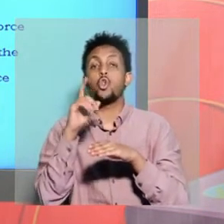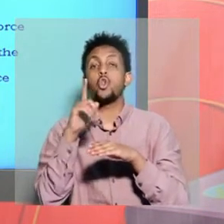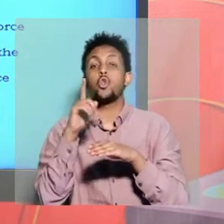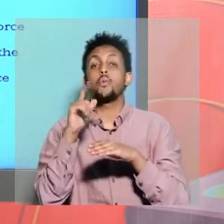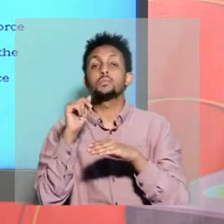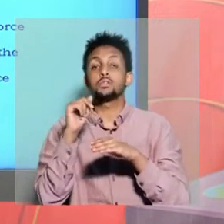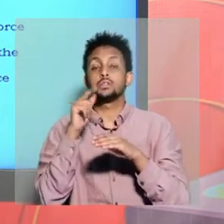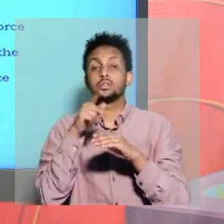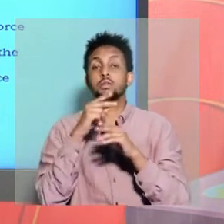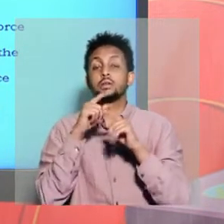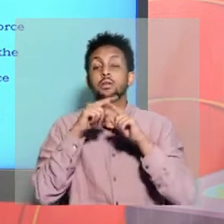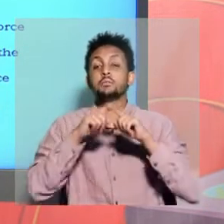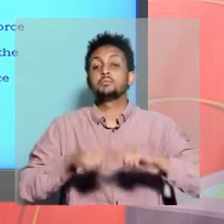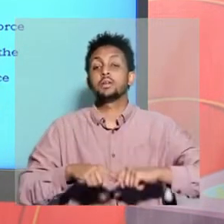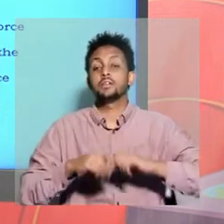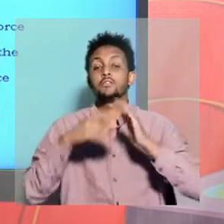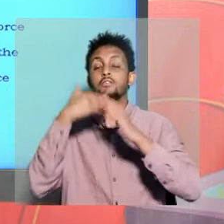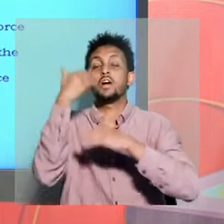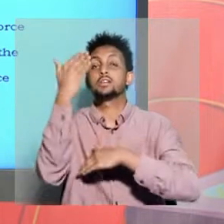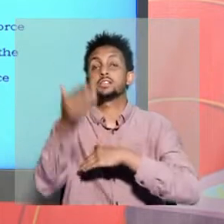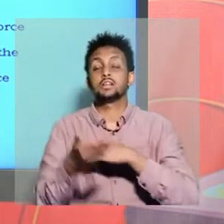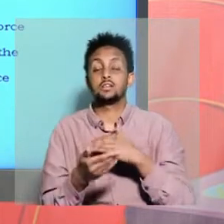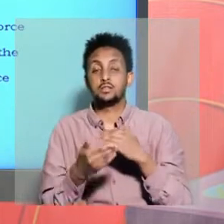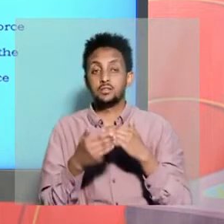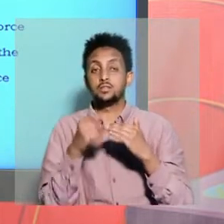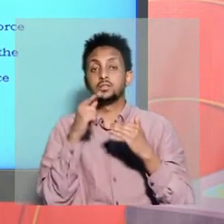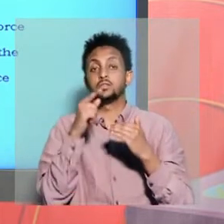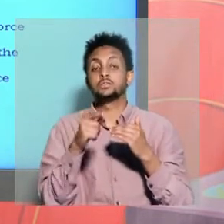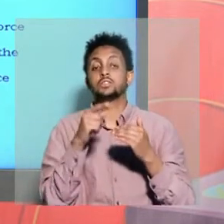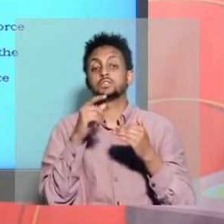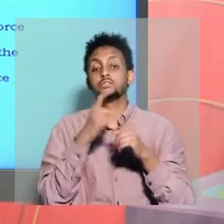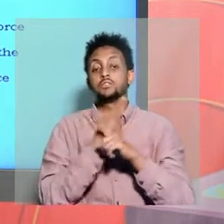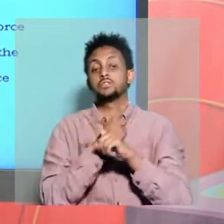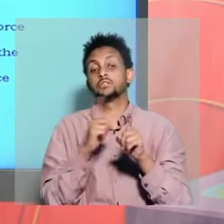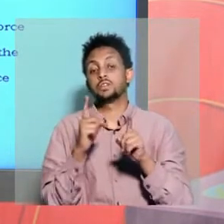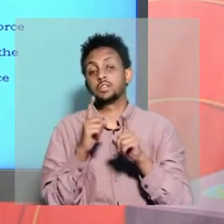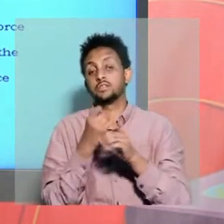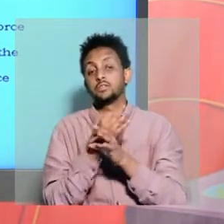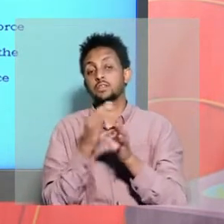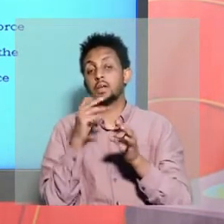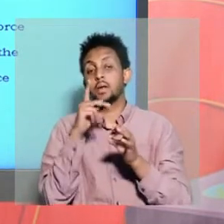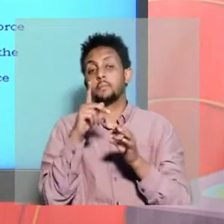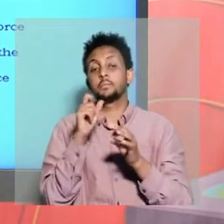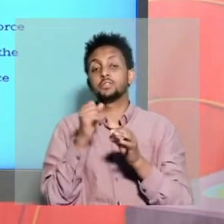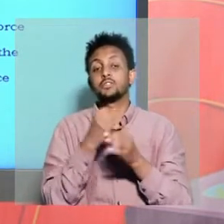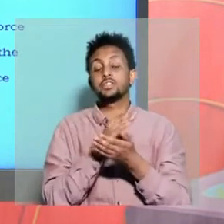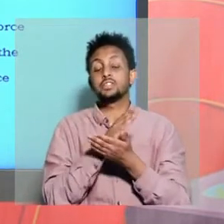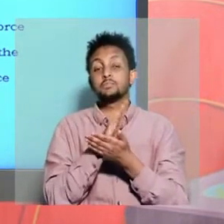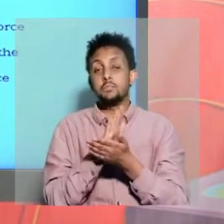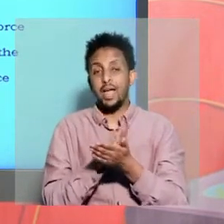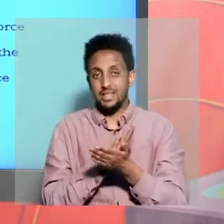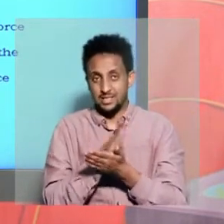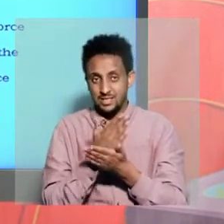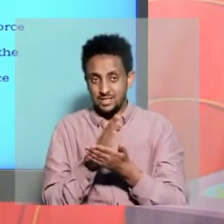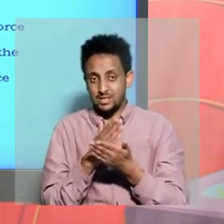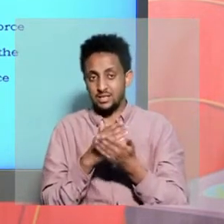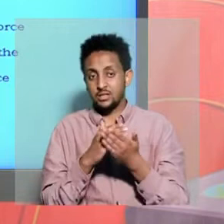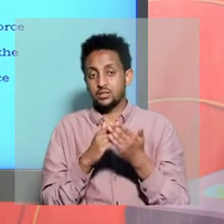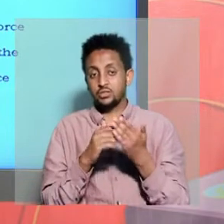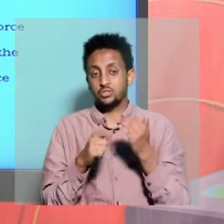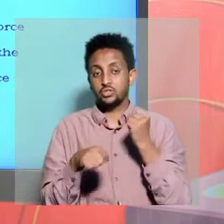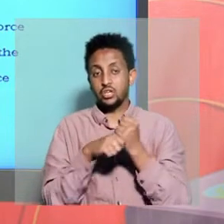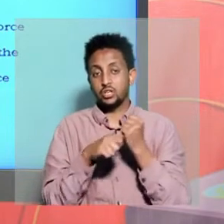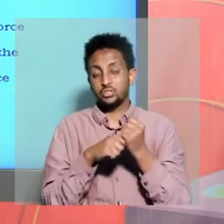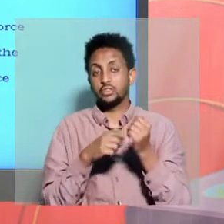which depends on the further permittivity of free space. Here, the permittivity of the space, the free space, to allow